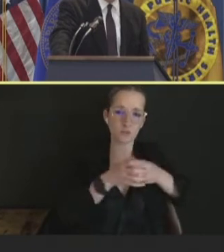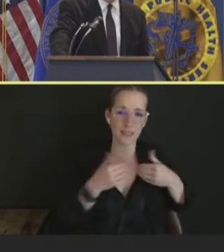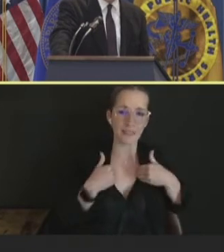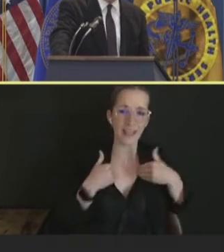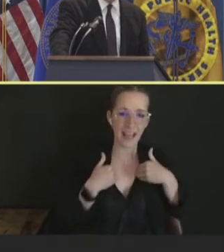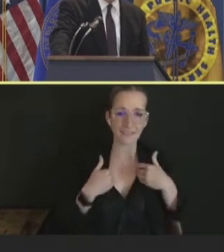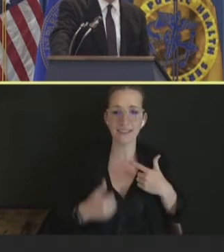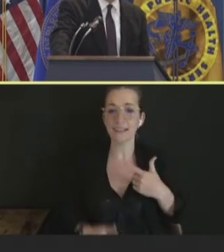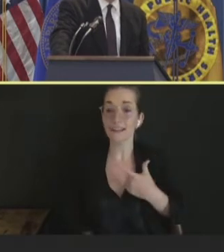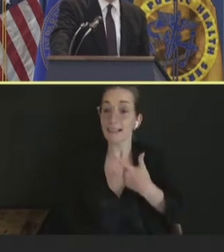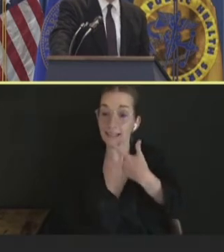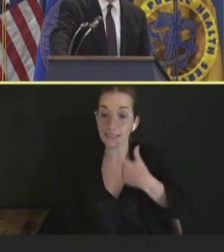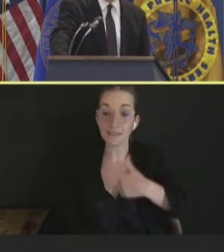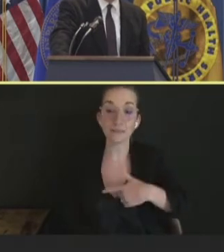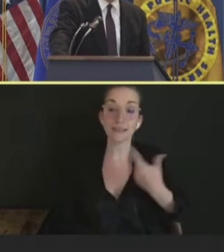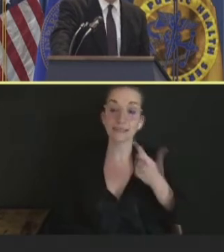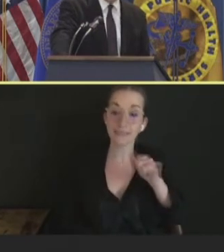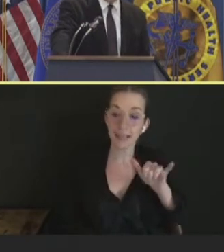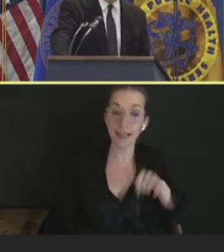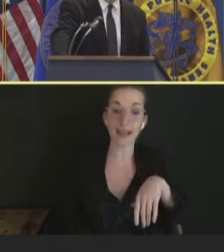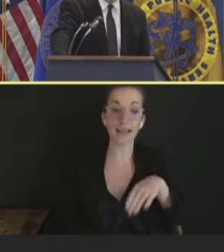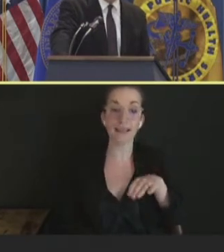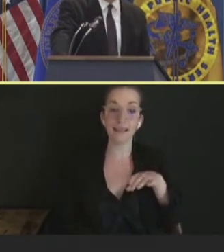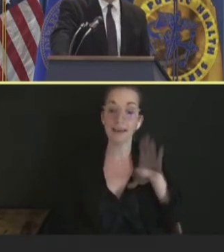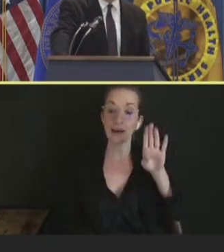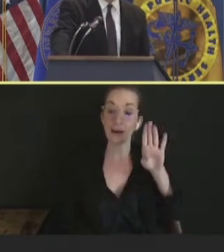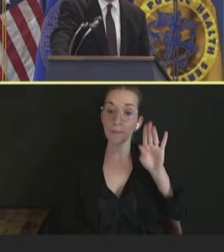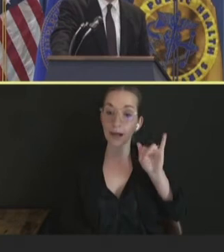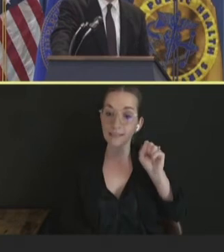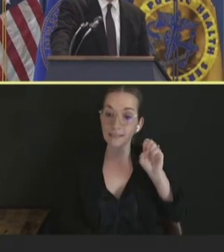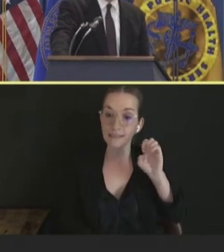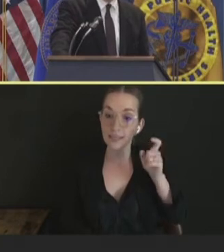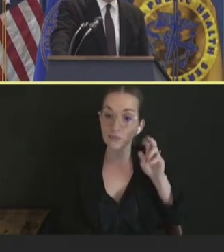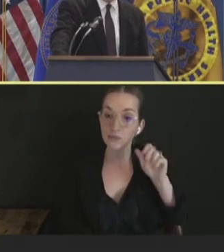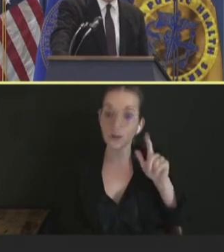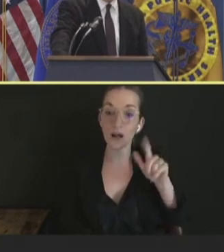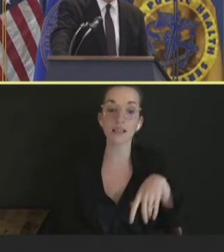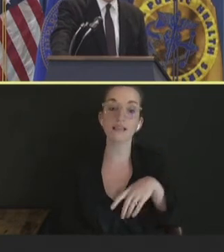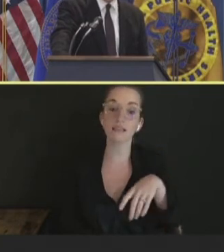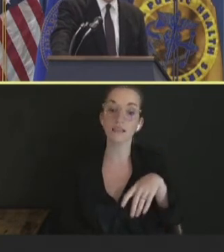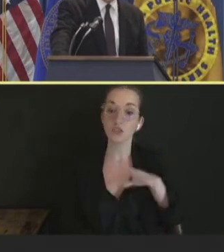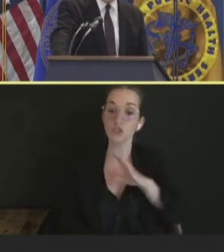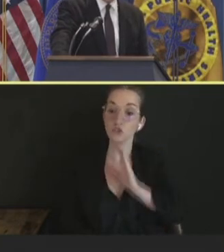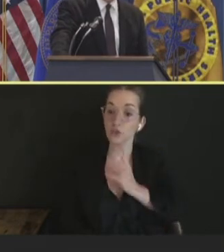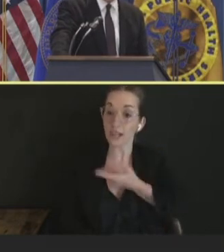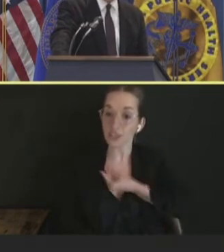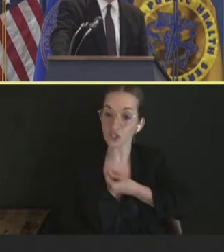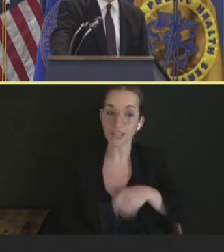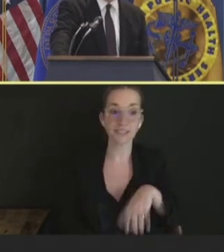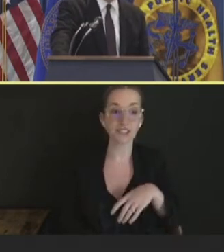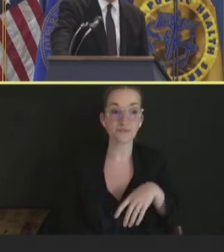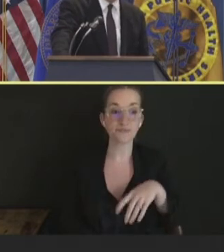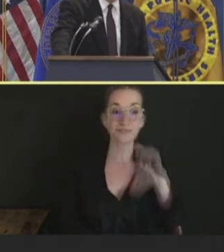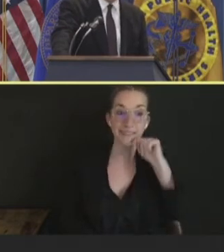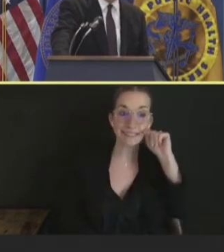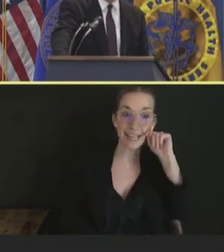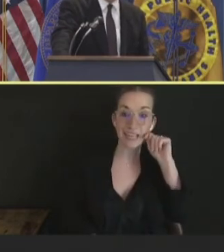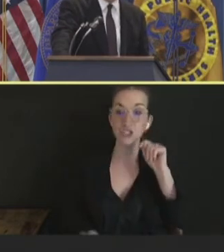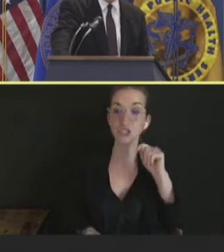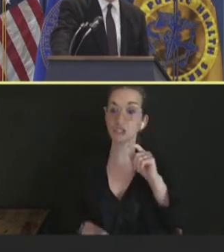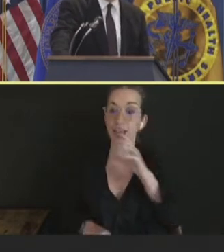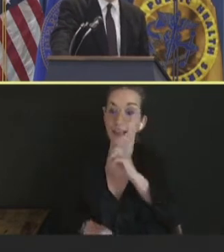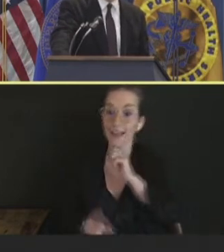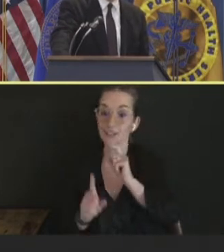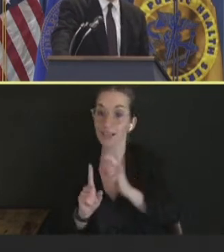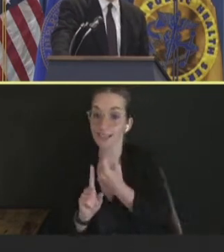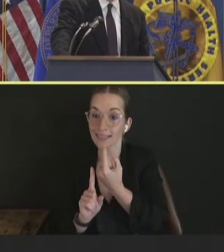lesbian, gay, bisexual, and transgender people, adolescents, age 12 to 17, and young adults, people with chronic condition,